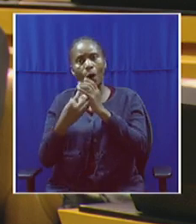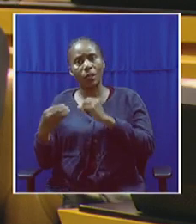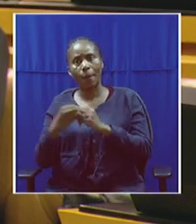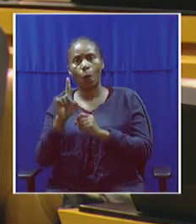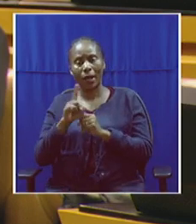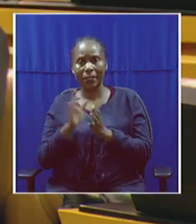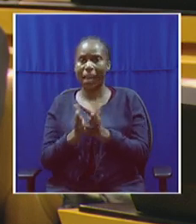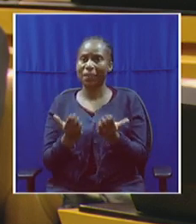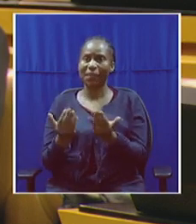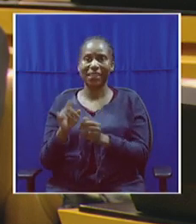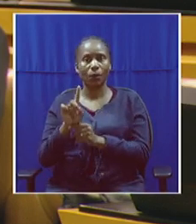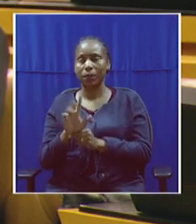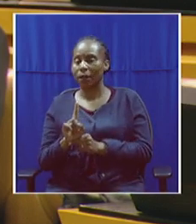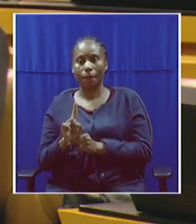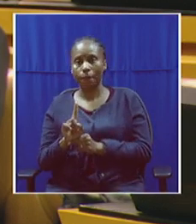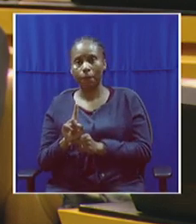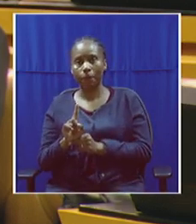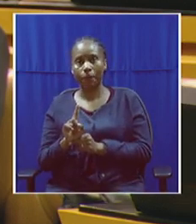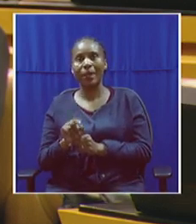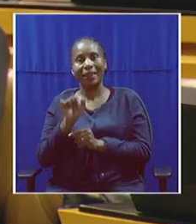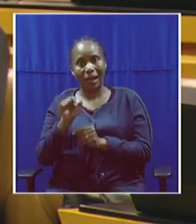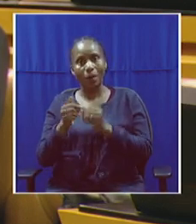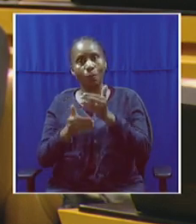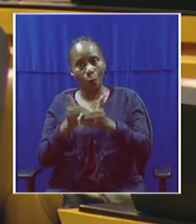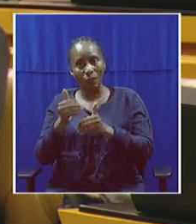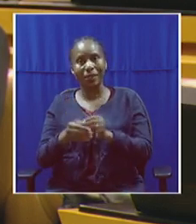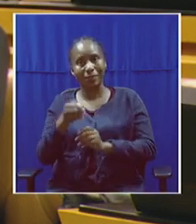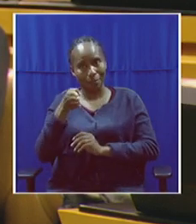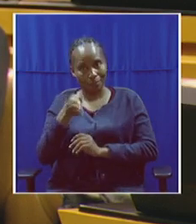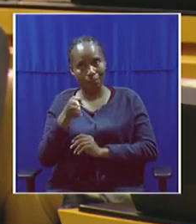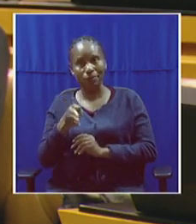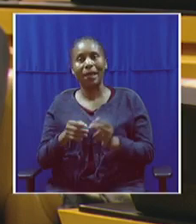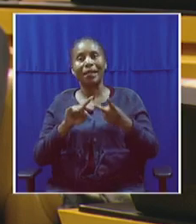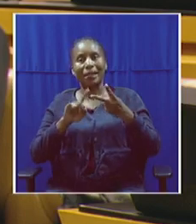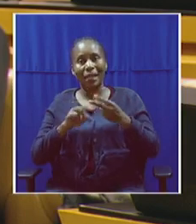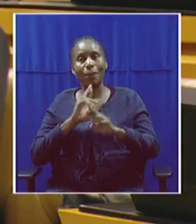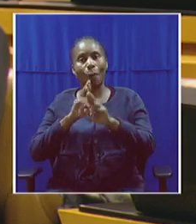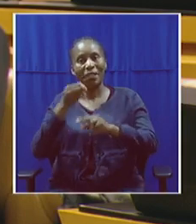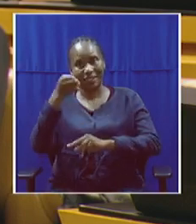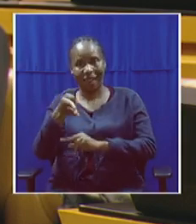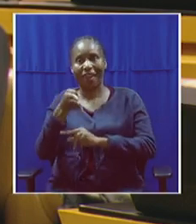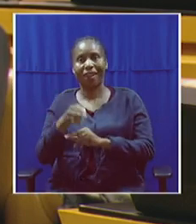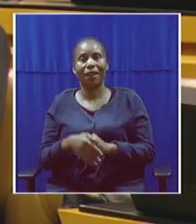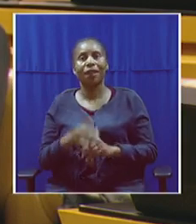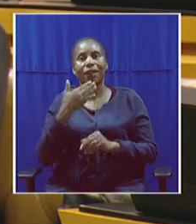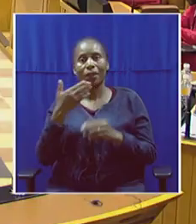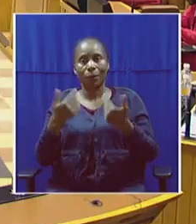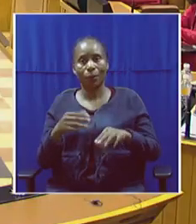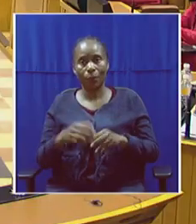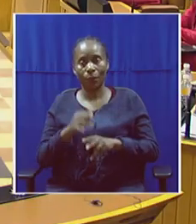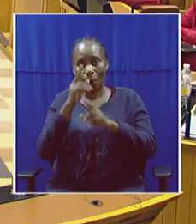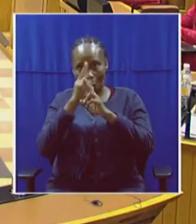are the expectations we in that process the report is there thank you honorable